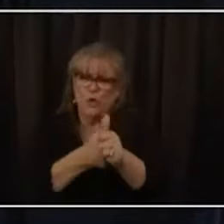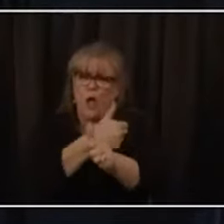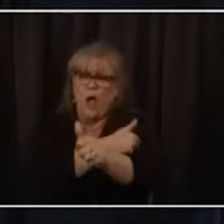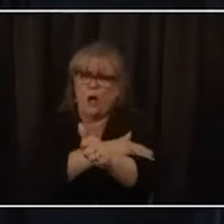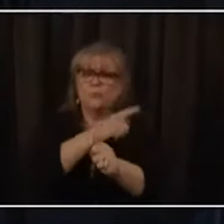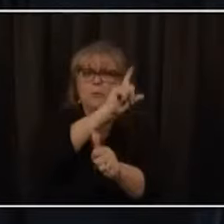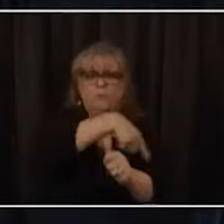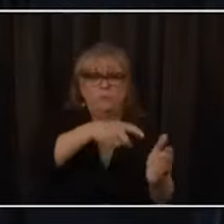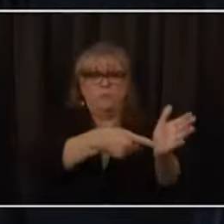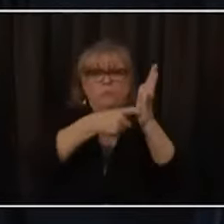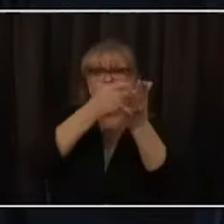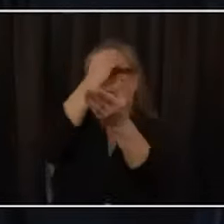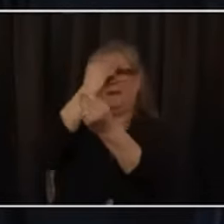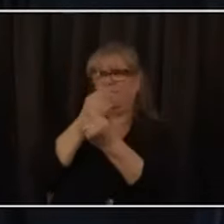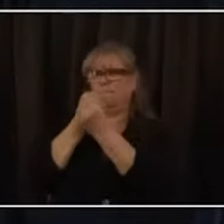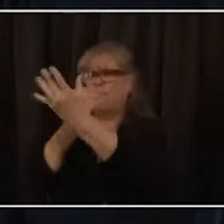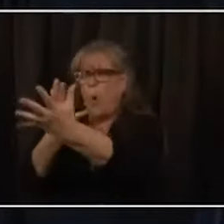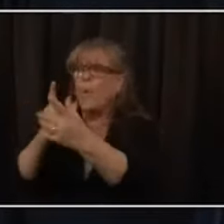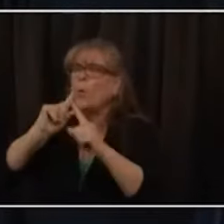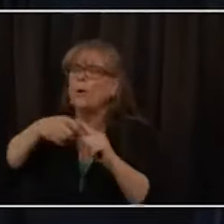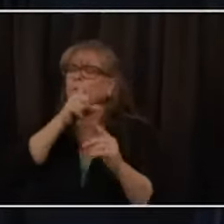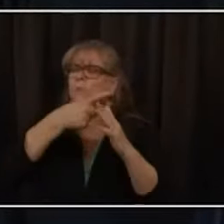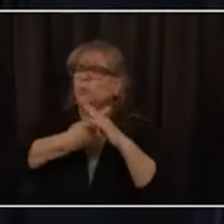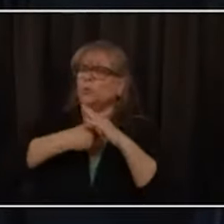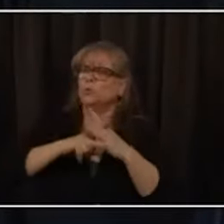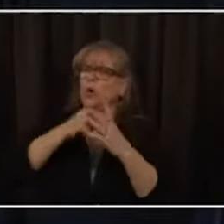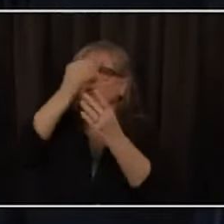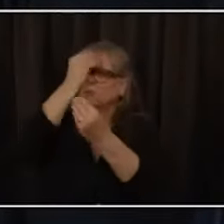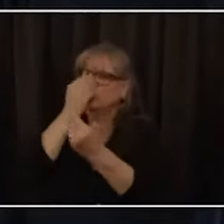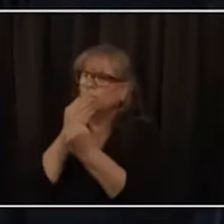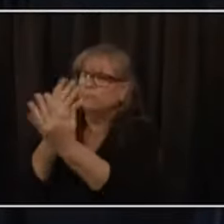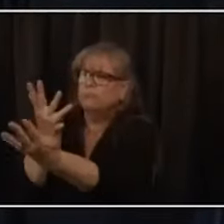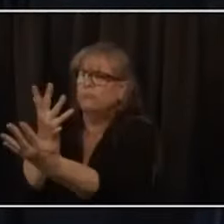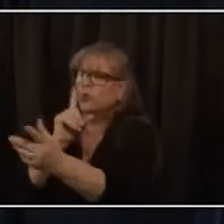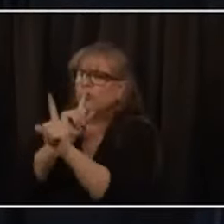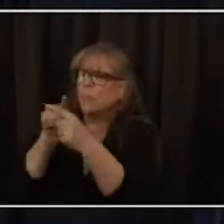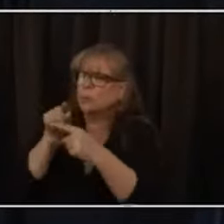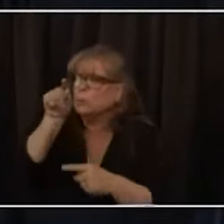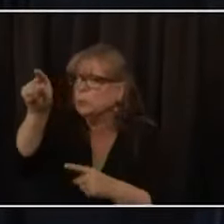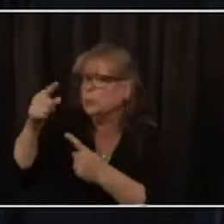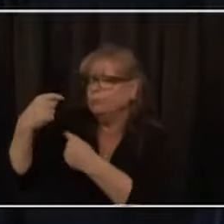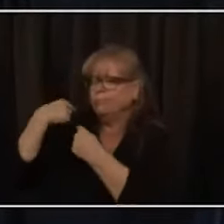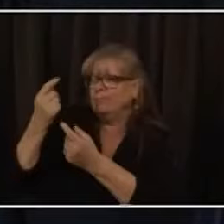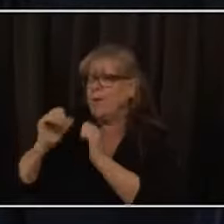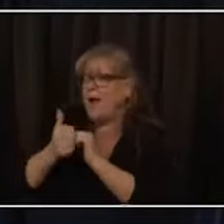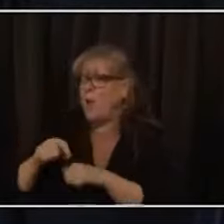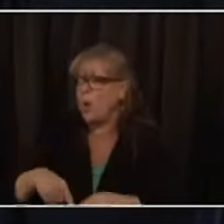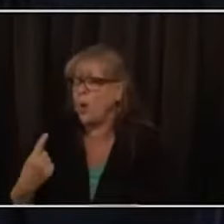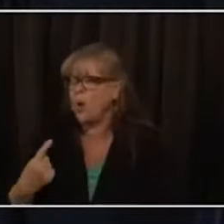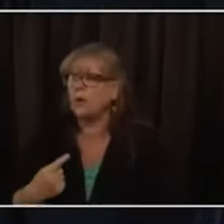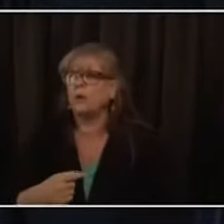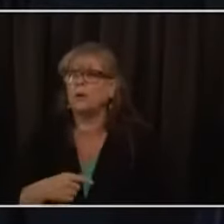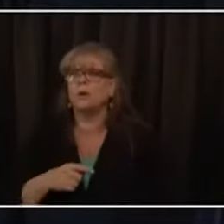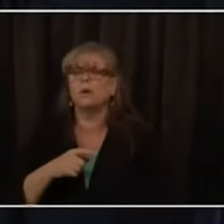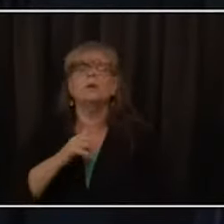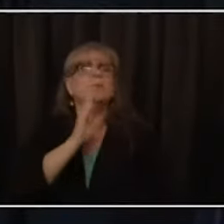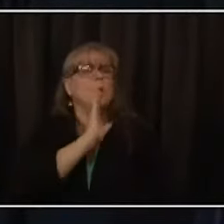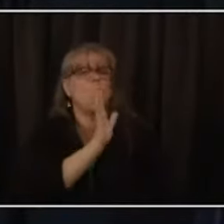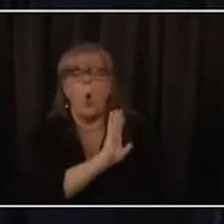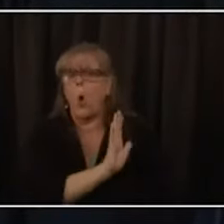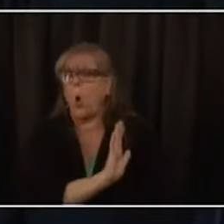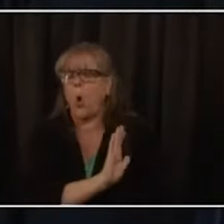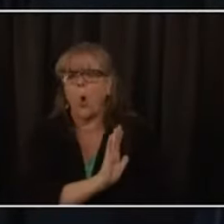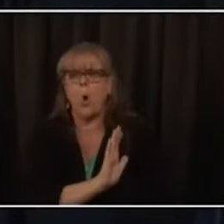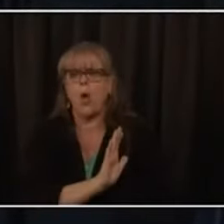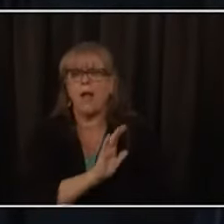many reports have you gotten? And I do have a follow-up for the governor as well. No, actually, this morning in our planning from this